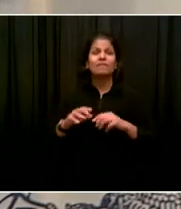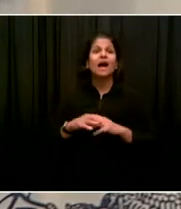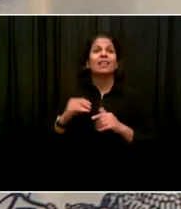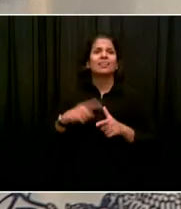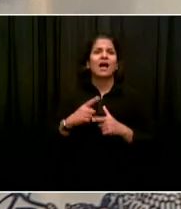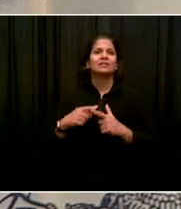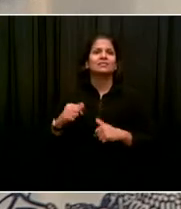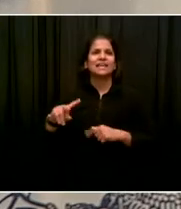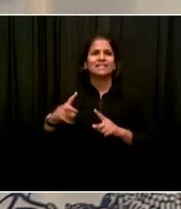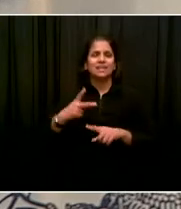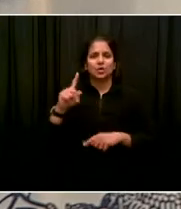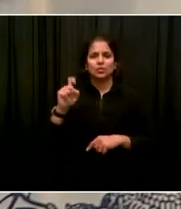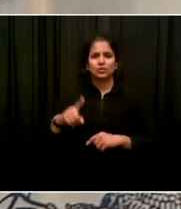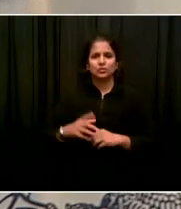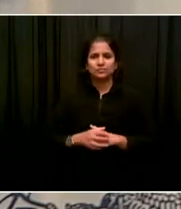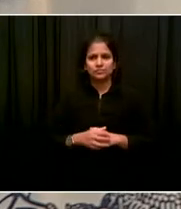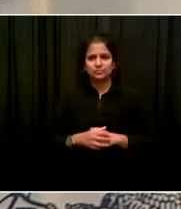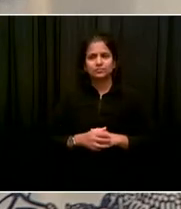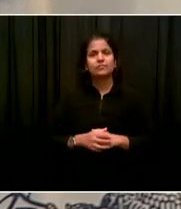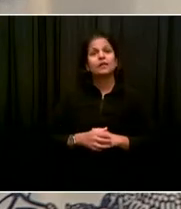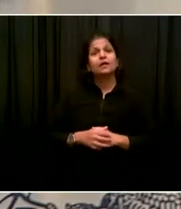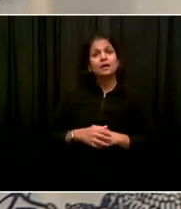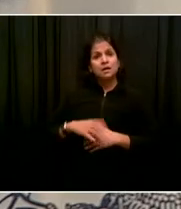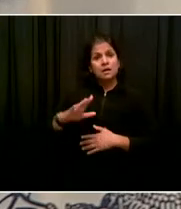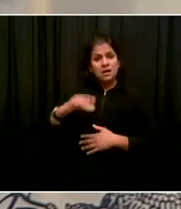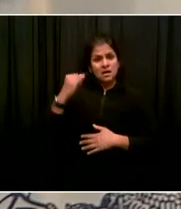the city's testing website,